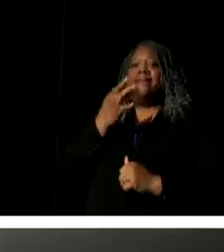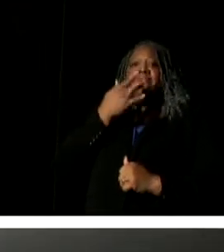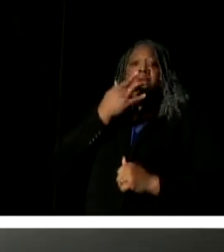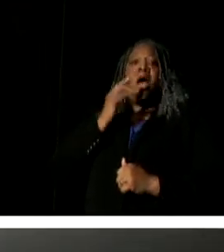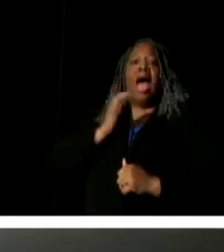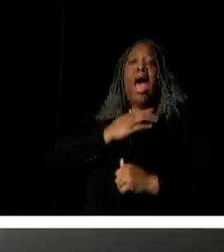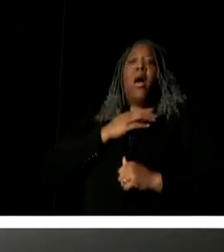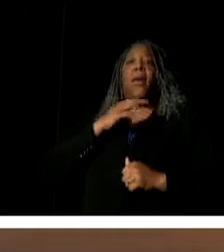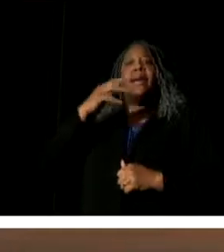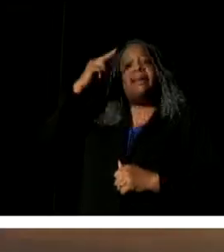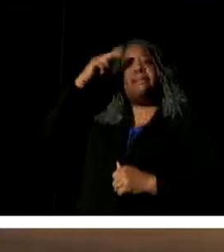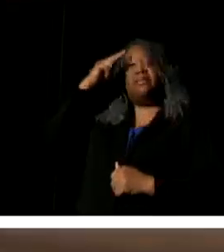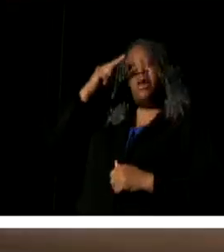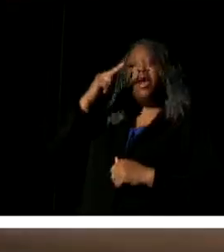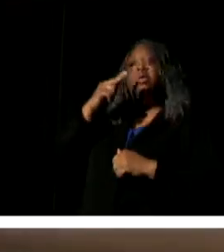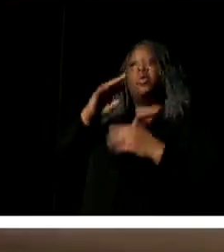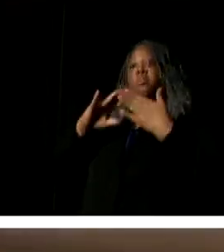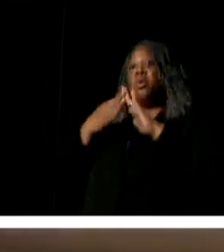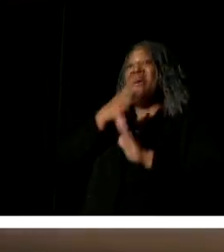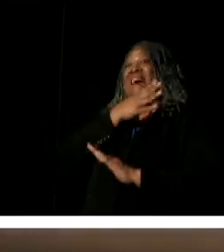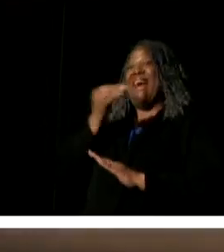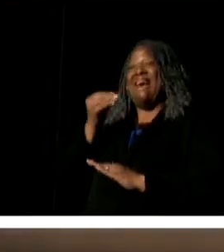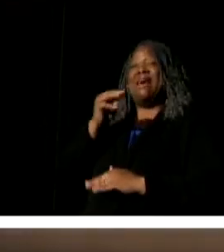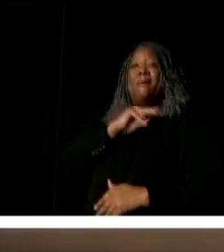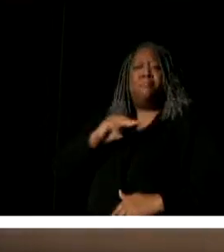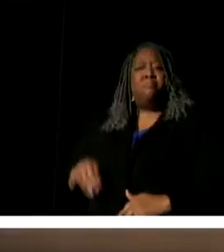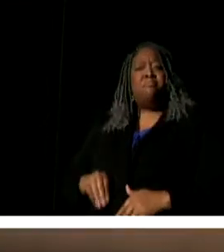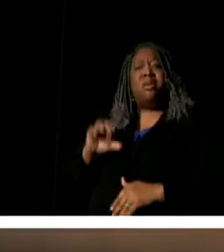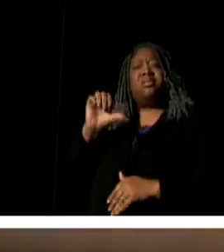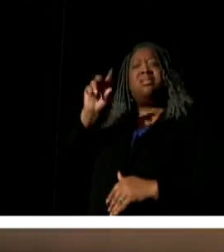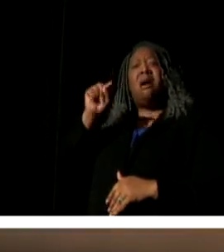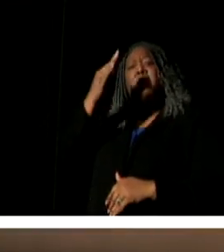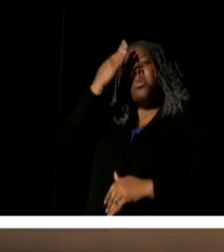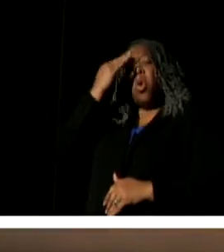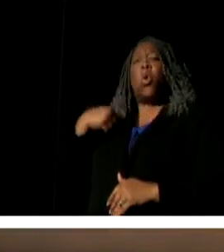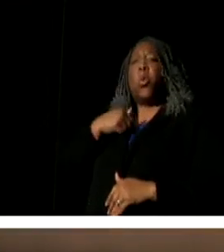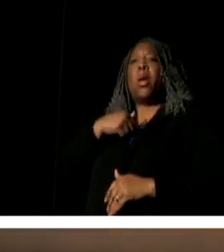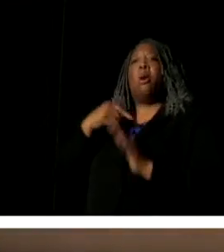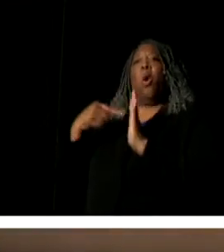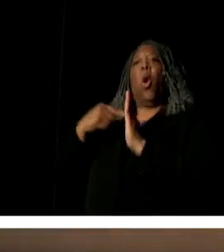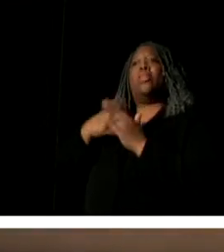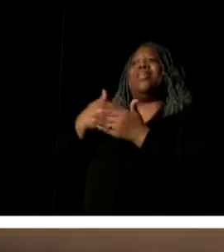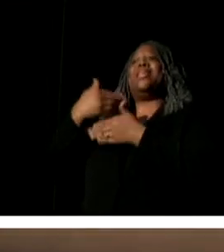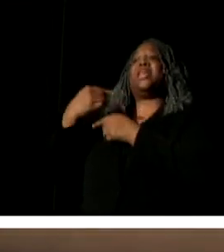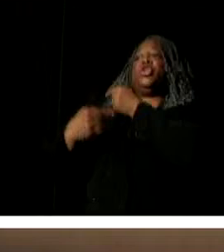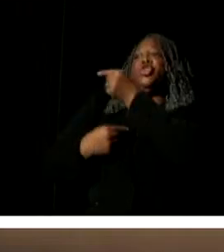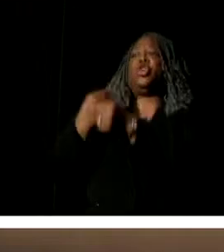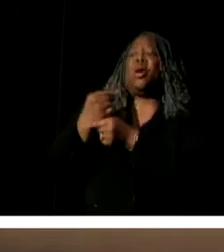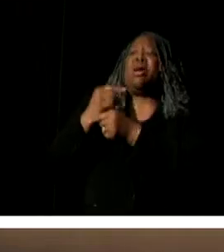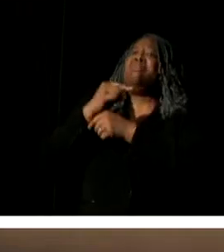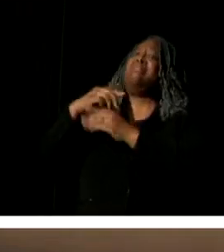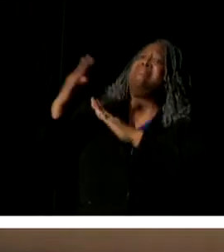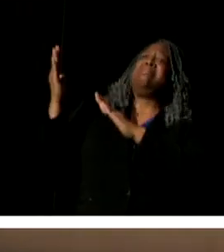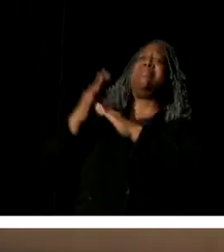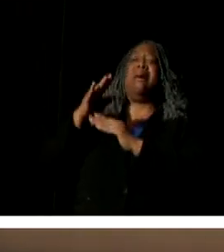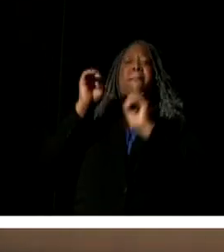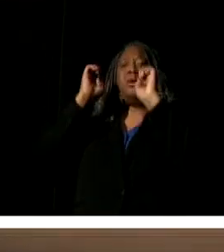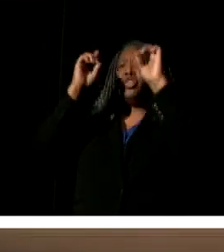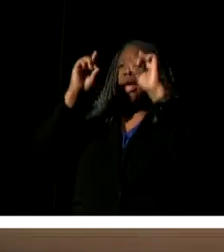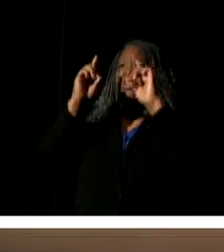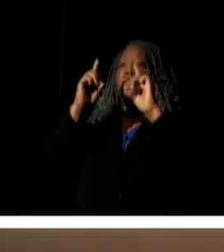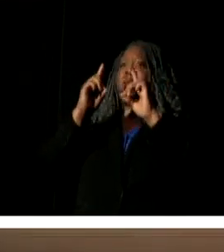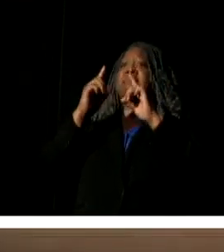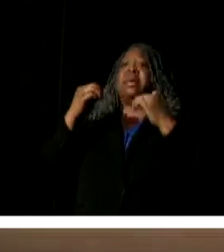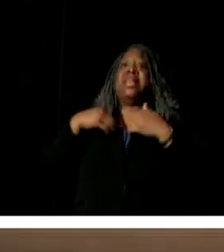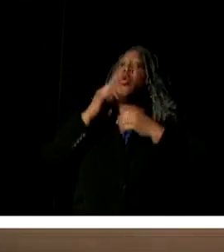Hispanic communities. And Mayor Scott knows that we owe these next generations a quality education, one that positions our